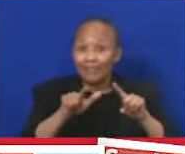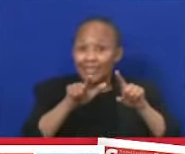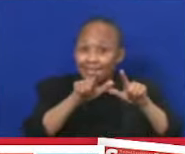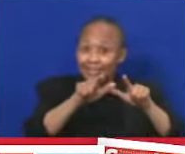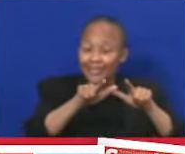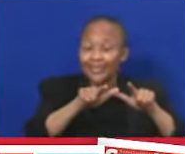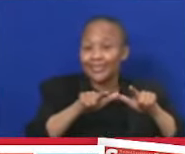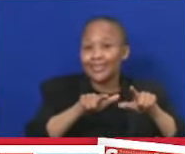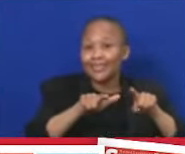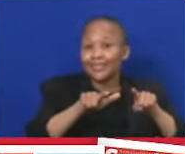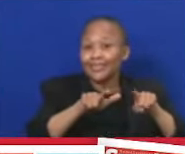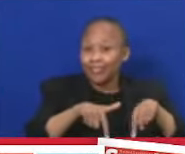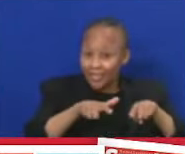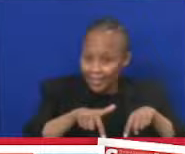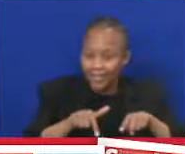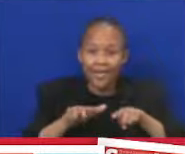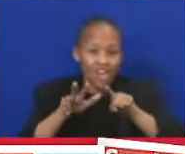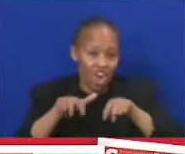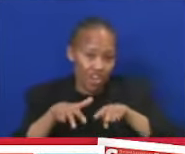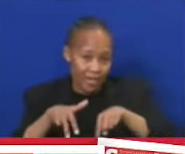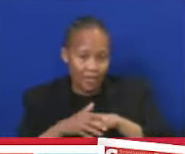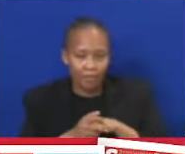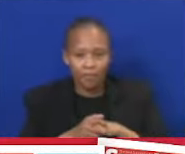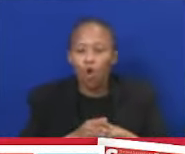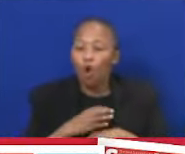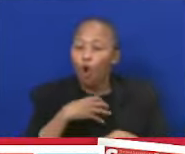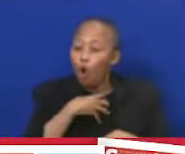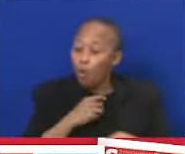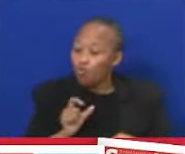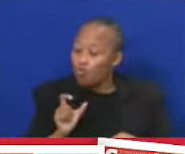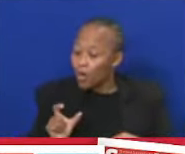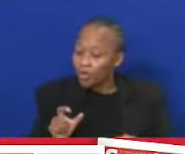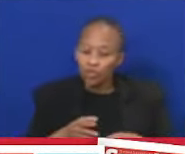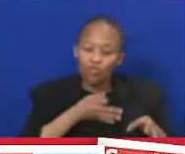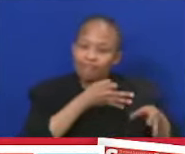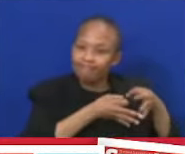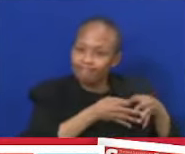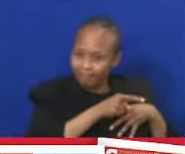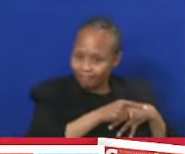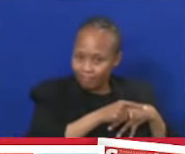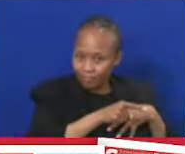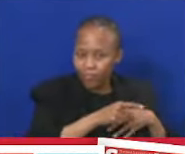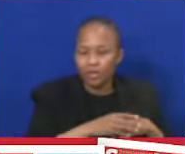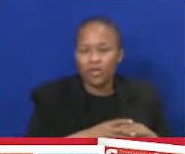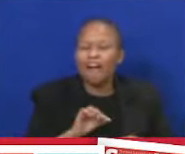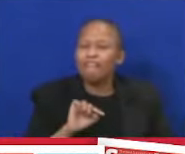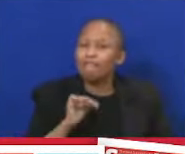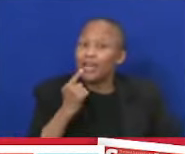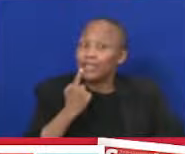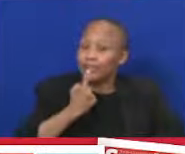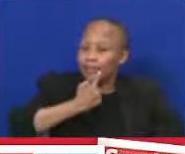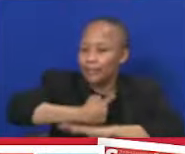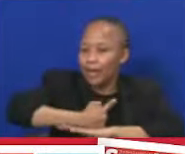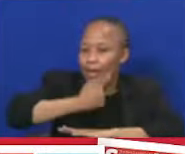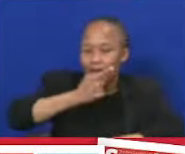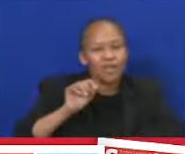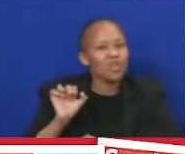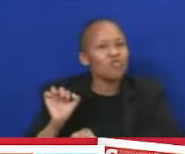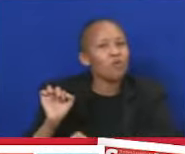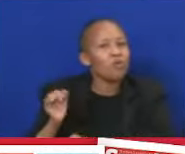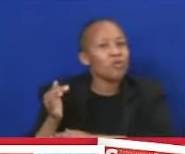describe in your own words for the Commission the events of your first day as after being deployed